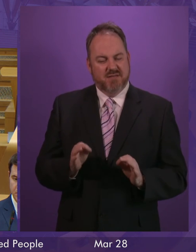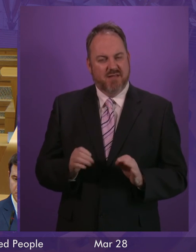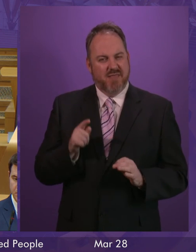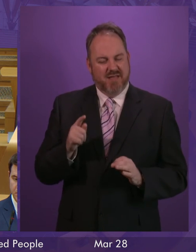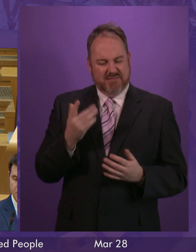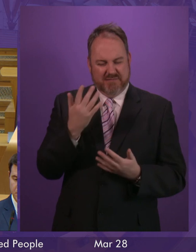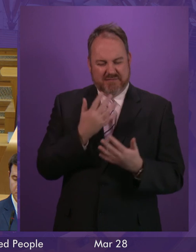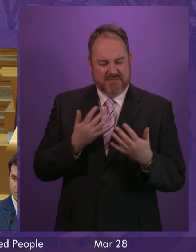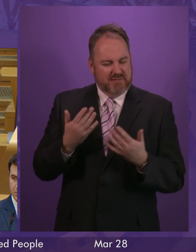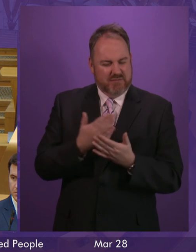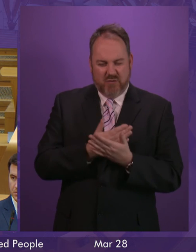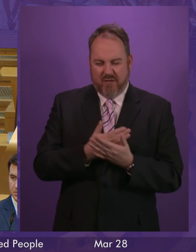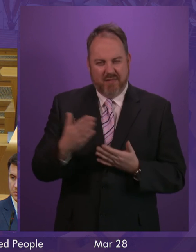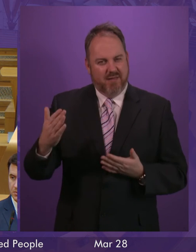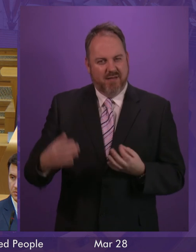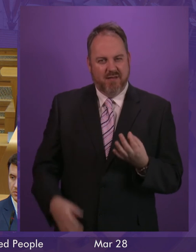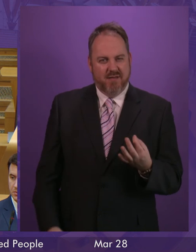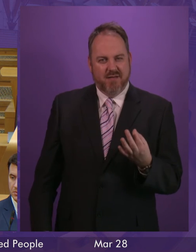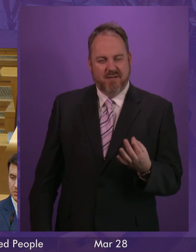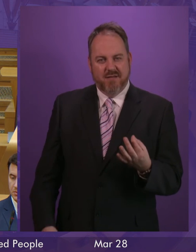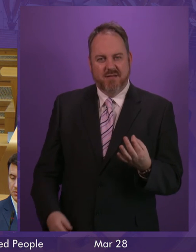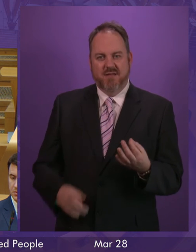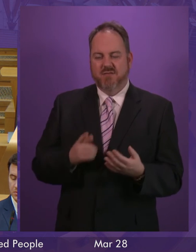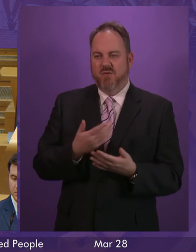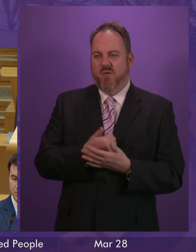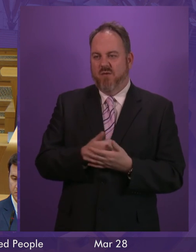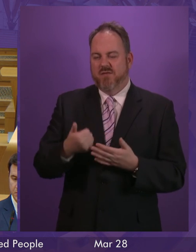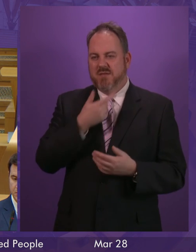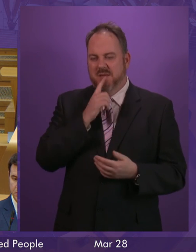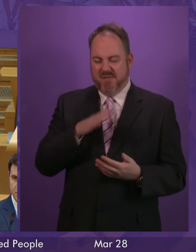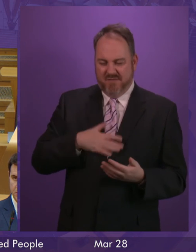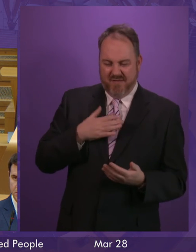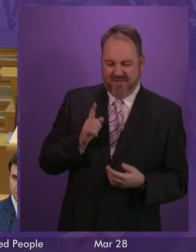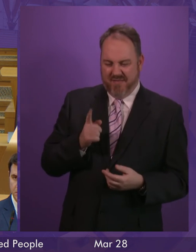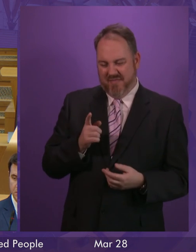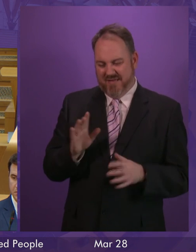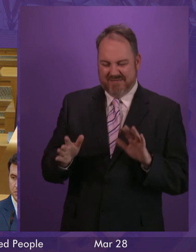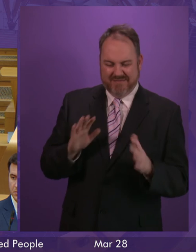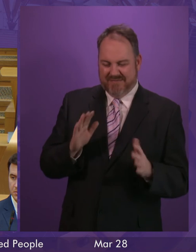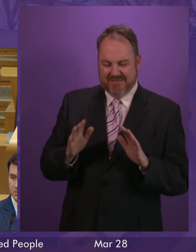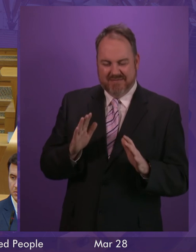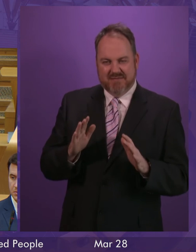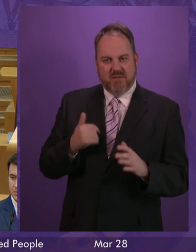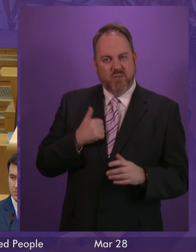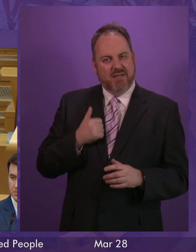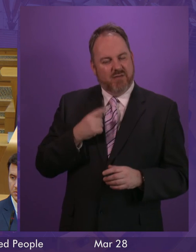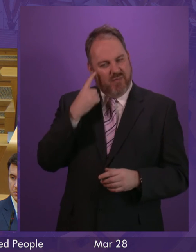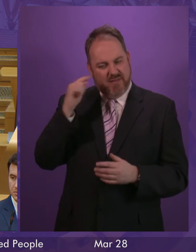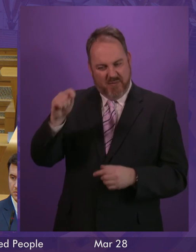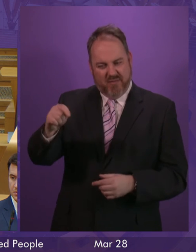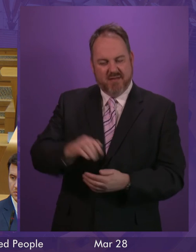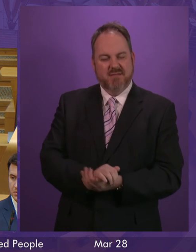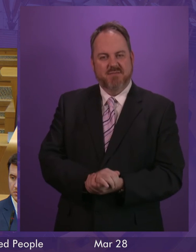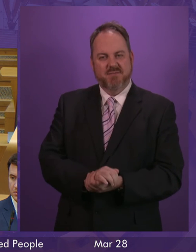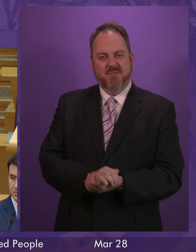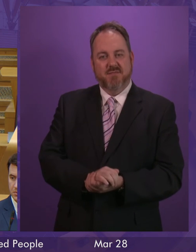term, one that doesn't often get defined, and people don't know. It gets treated as a black box. And I think we need to break that down. And I